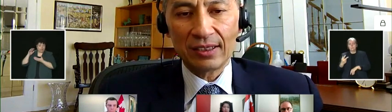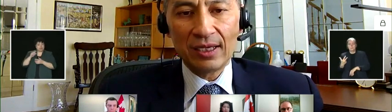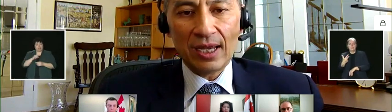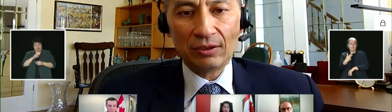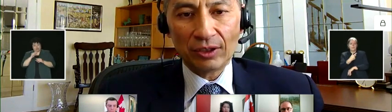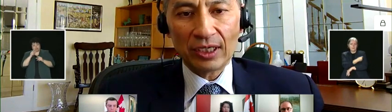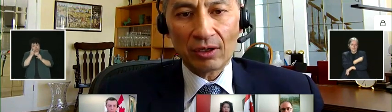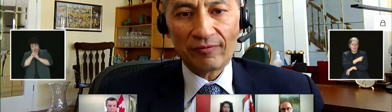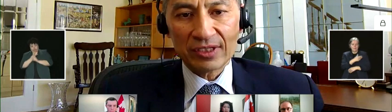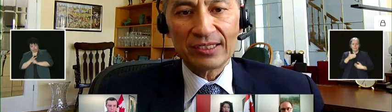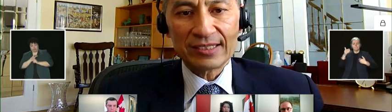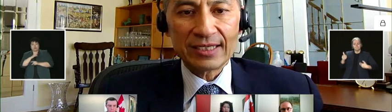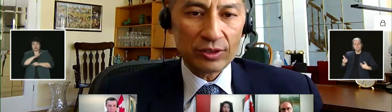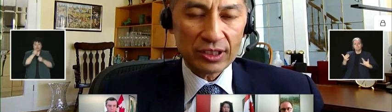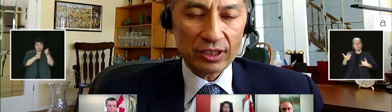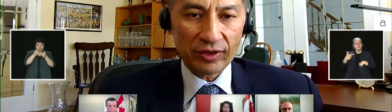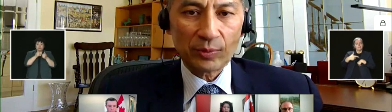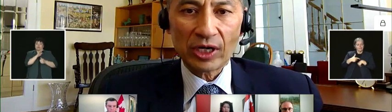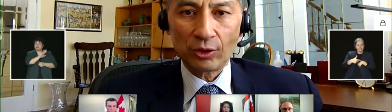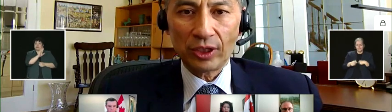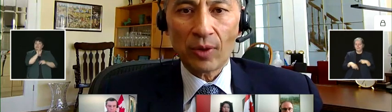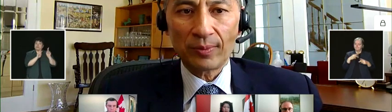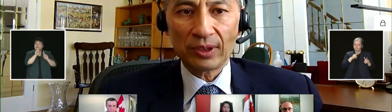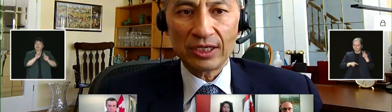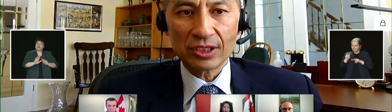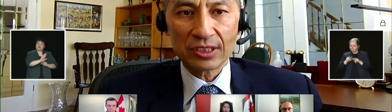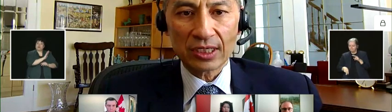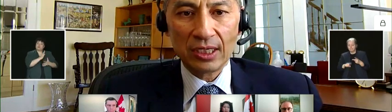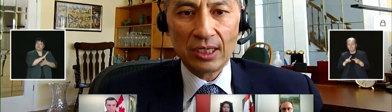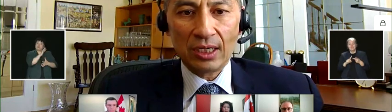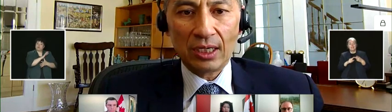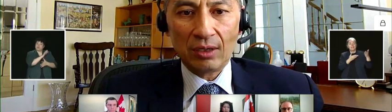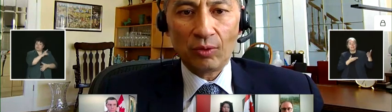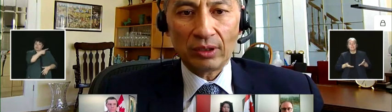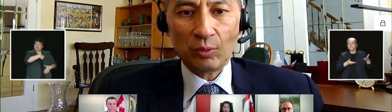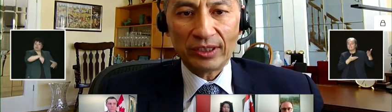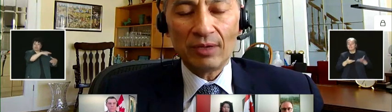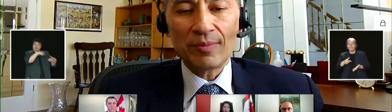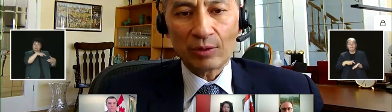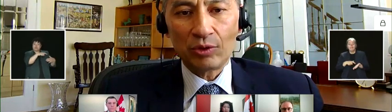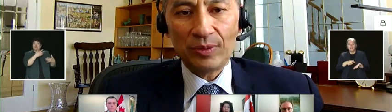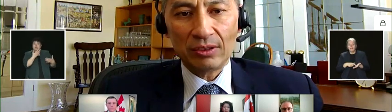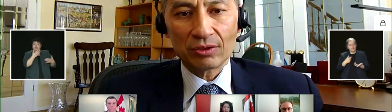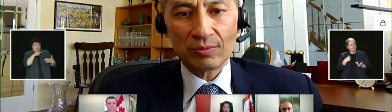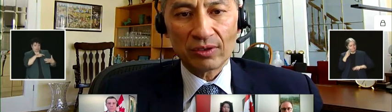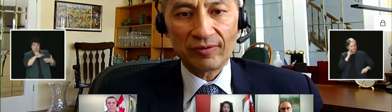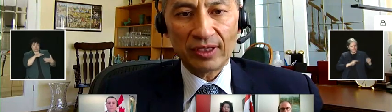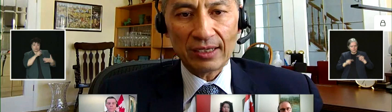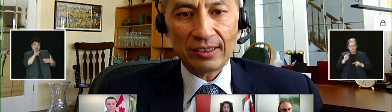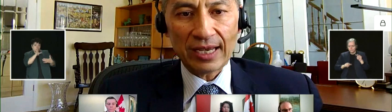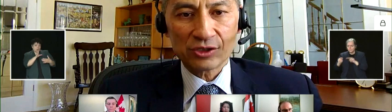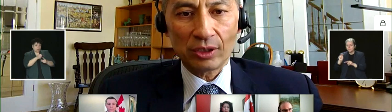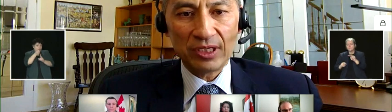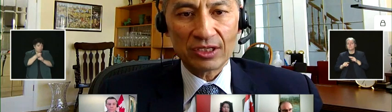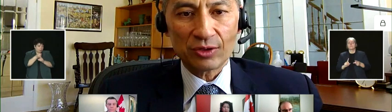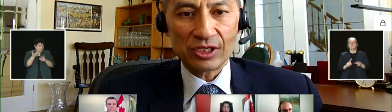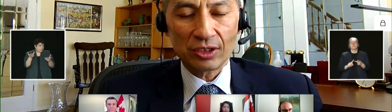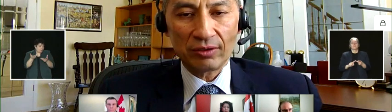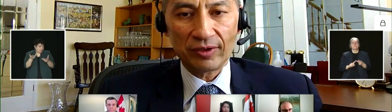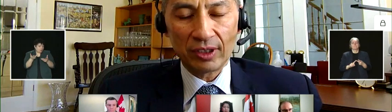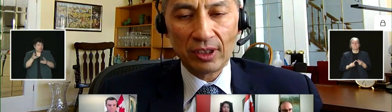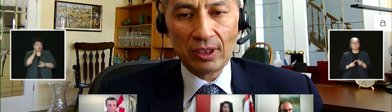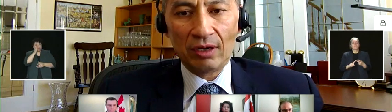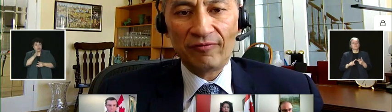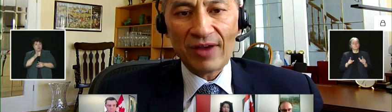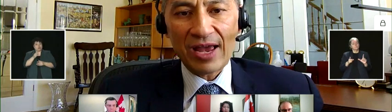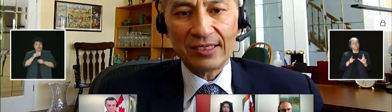Canada, and looking at obviously the sequencing of the priority populations, what the impact would be in terms of the actual administration